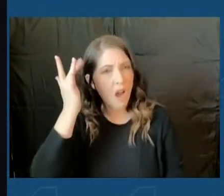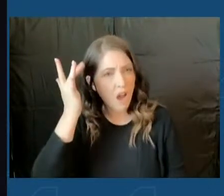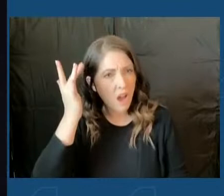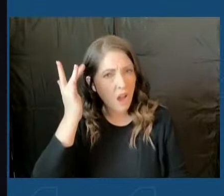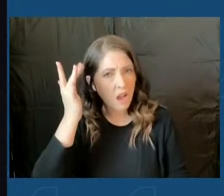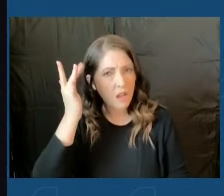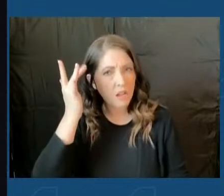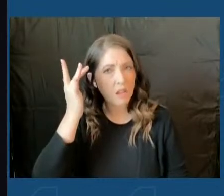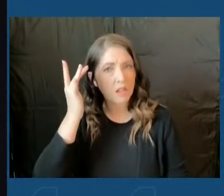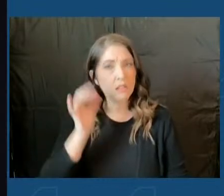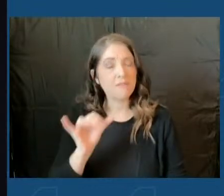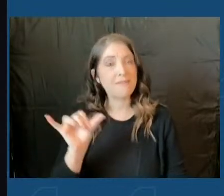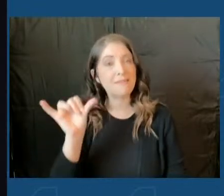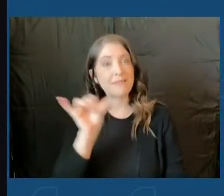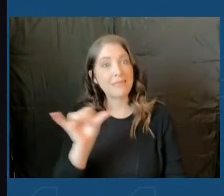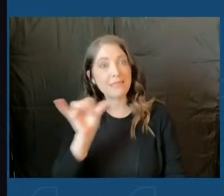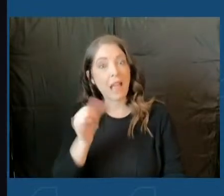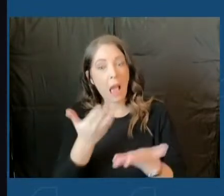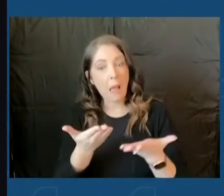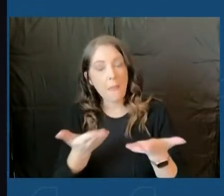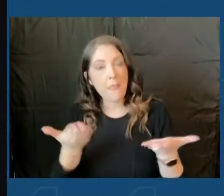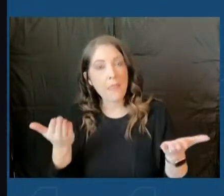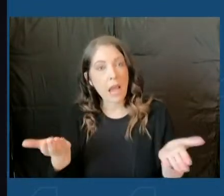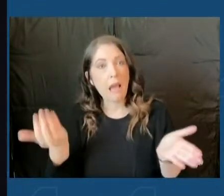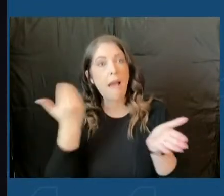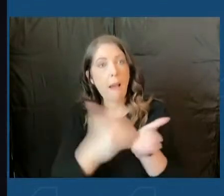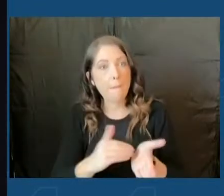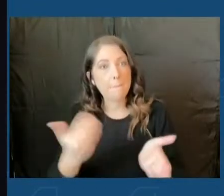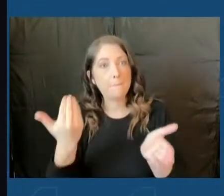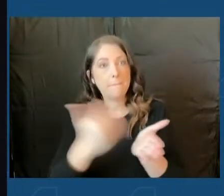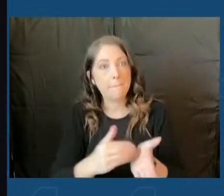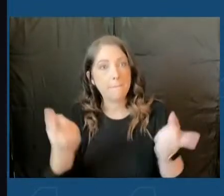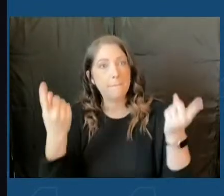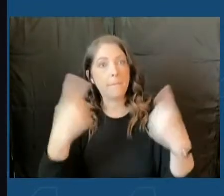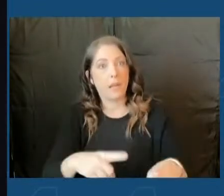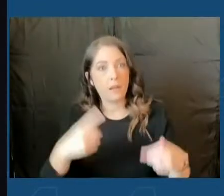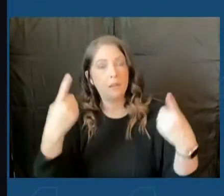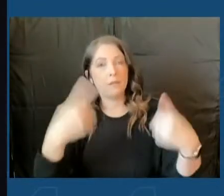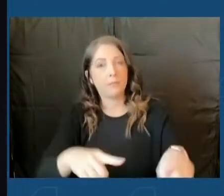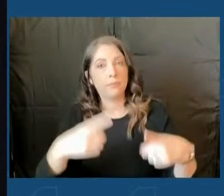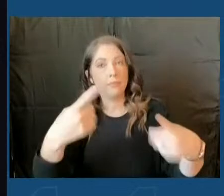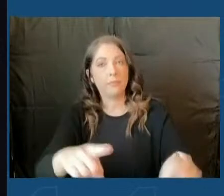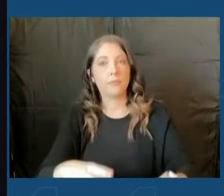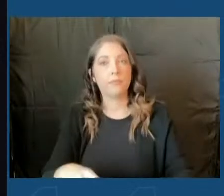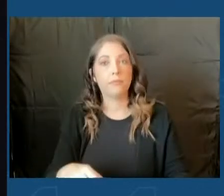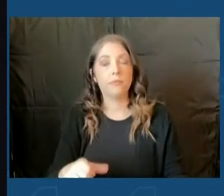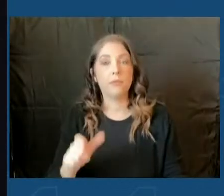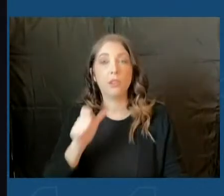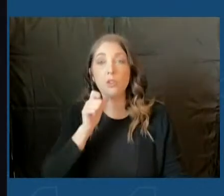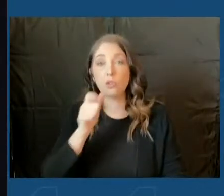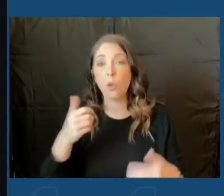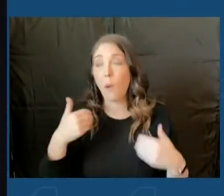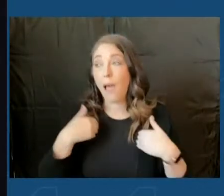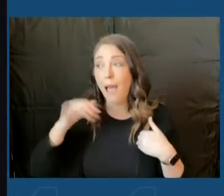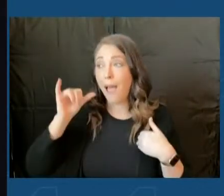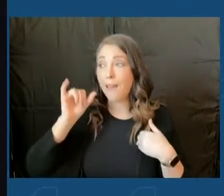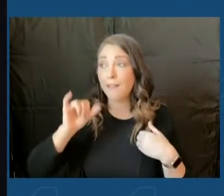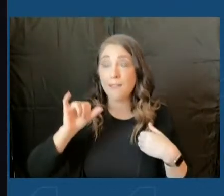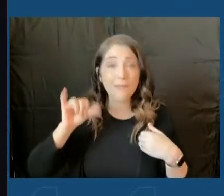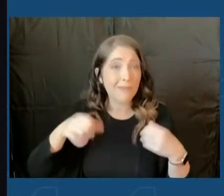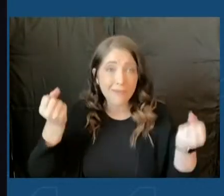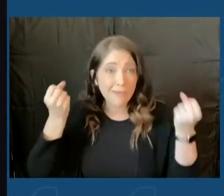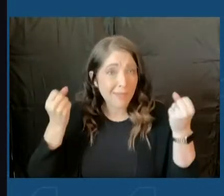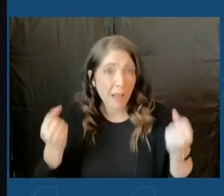The same thing happens over and over again. I don't have that many orange